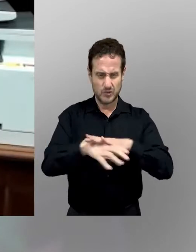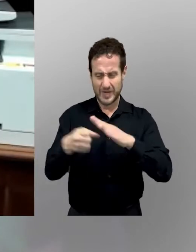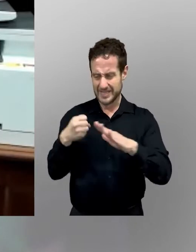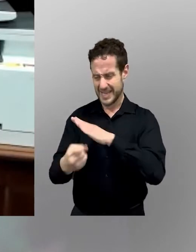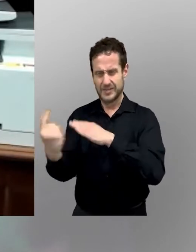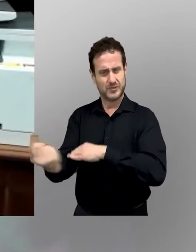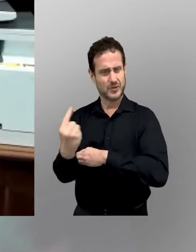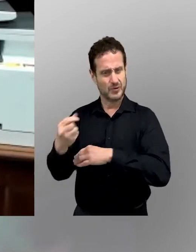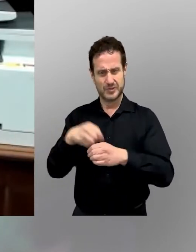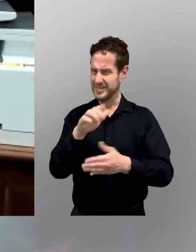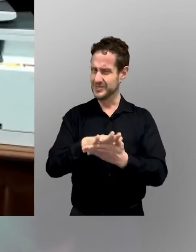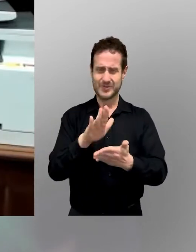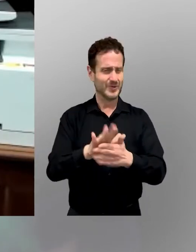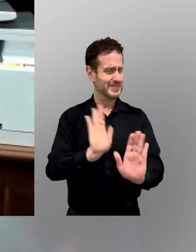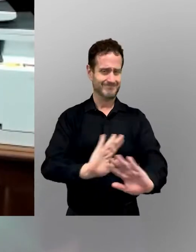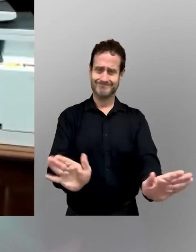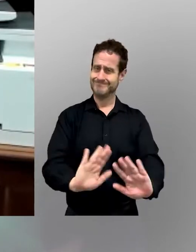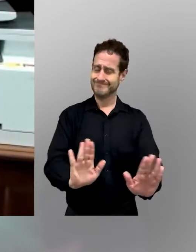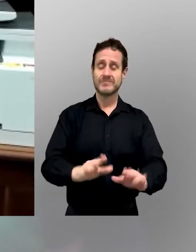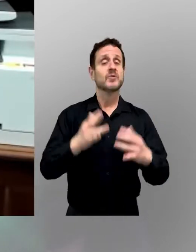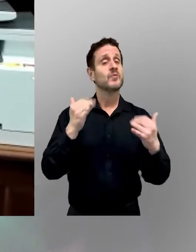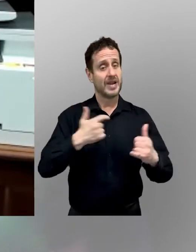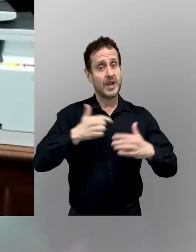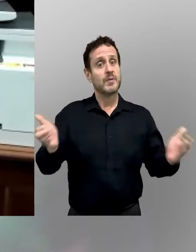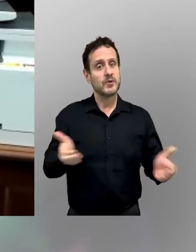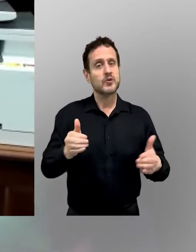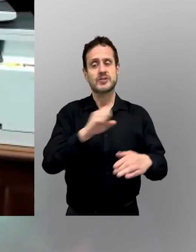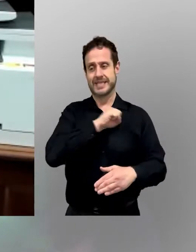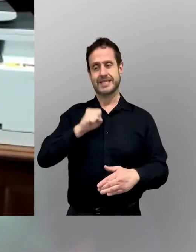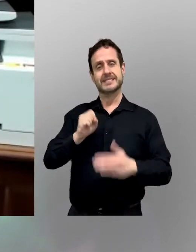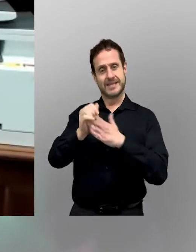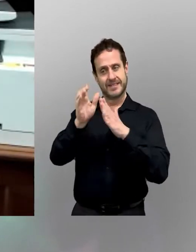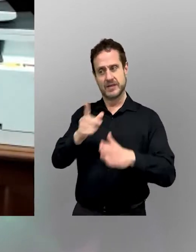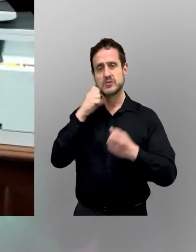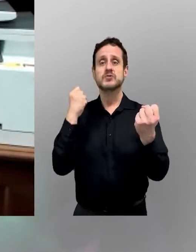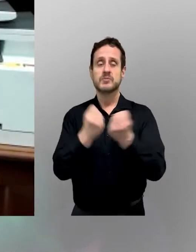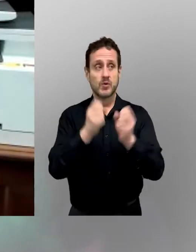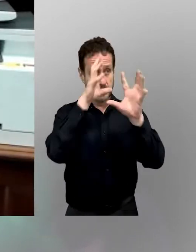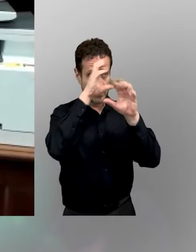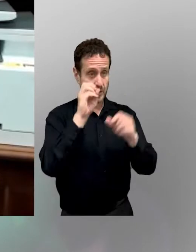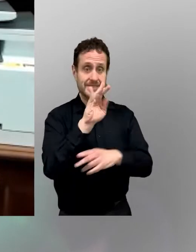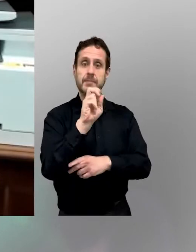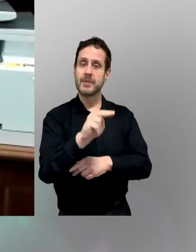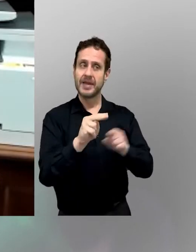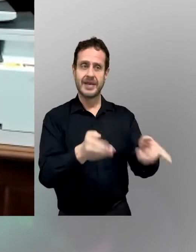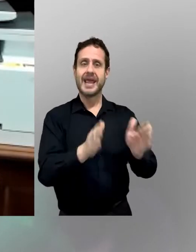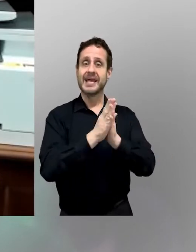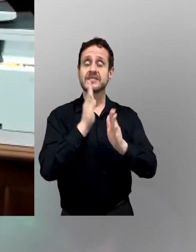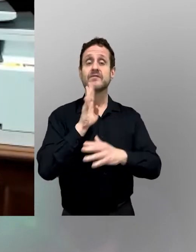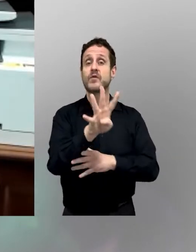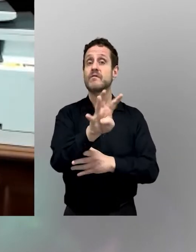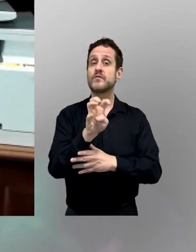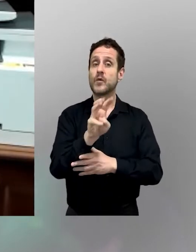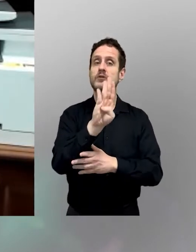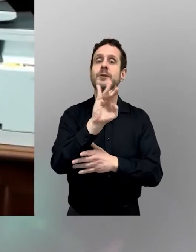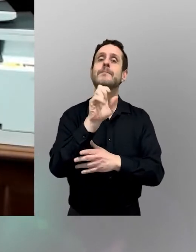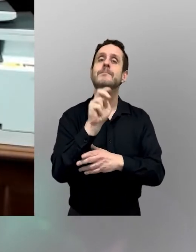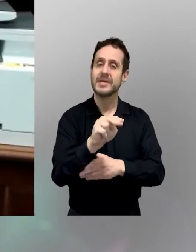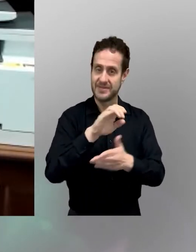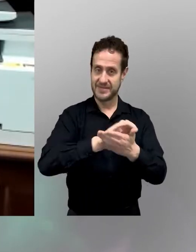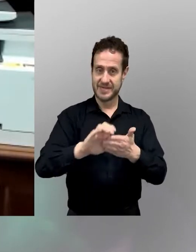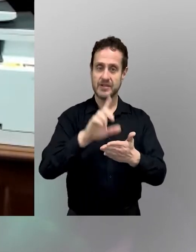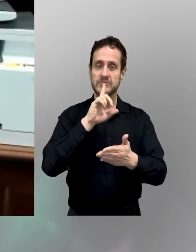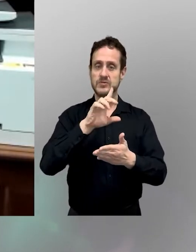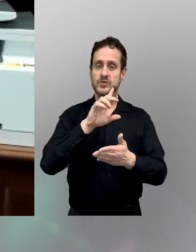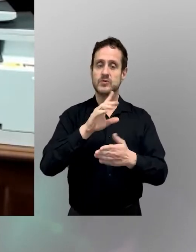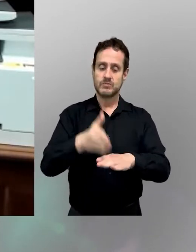child should suffer the consequences of restraint and seclusion within our schools. Right now, I am urging Senate leadership to support President Biden's